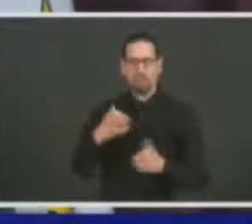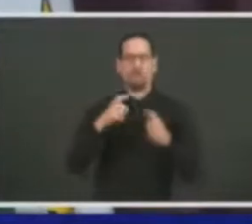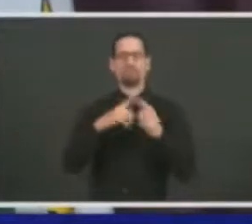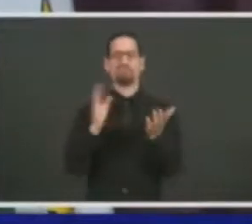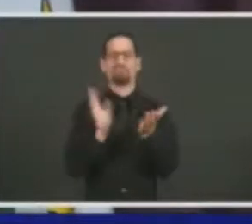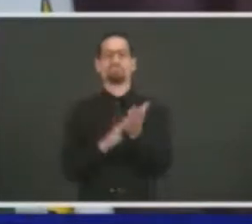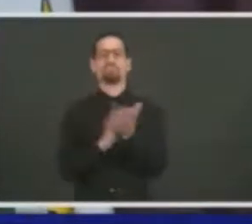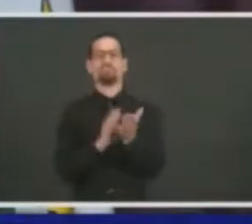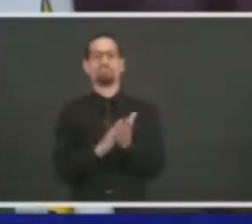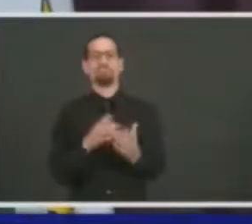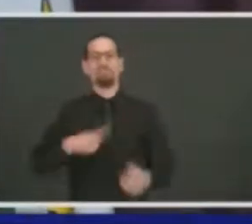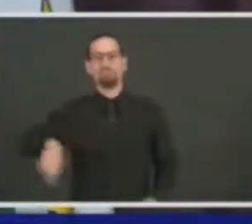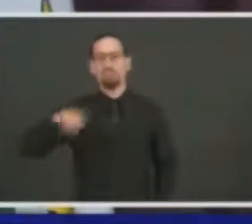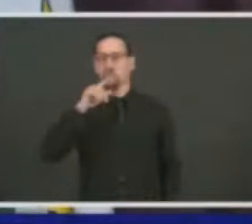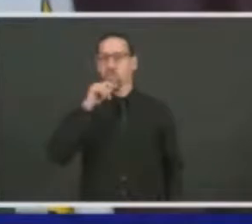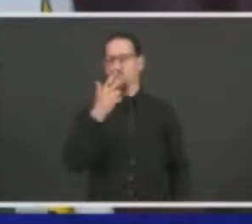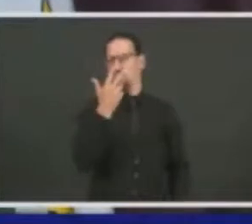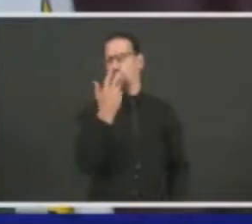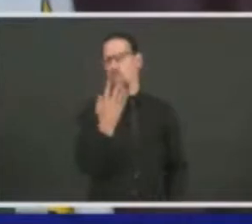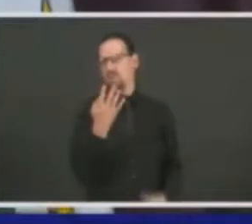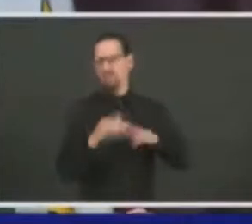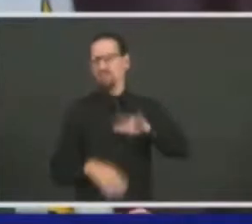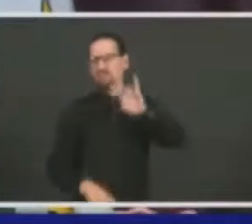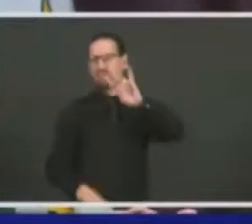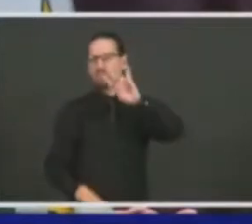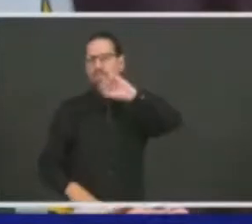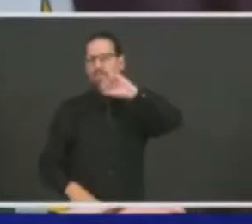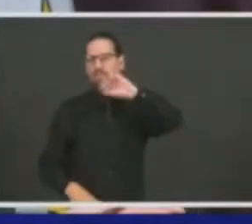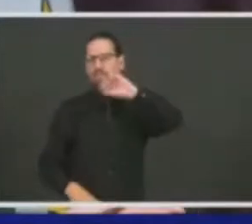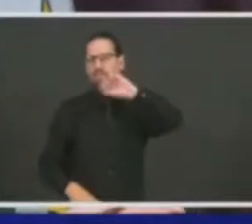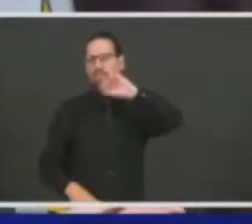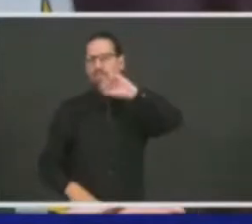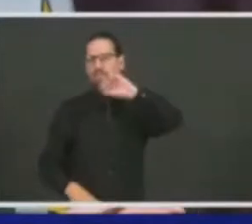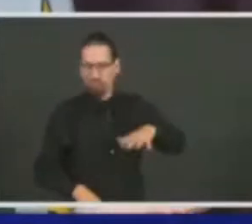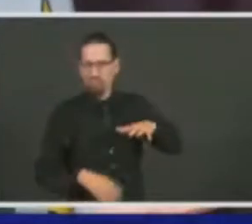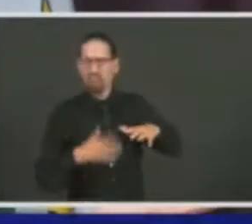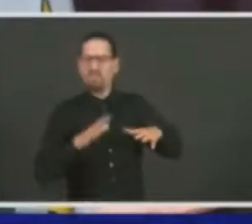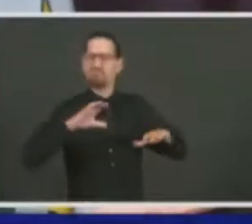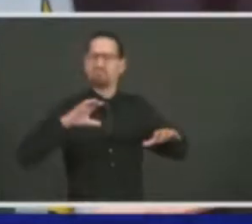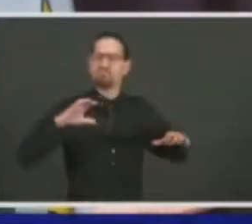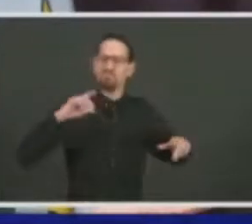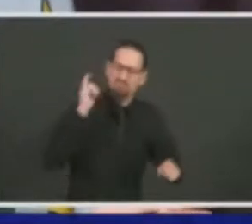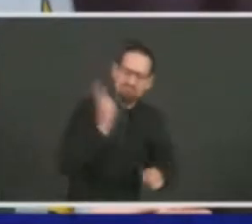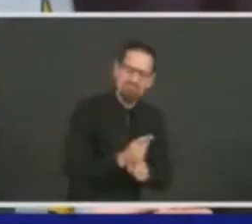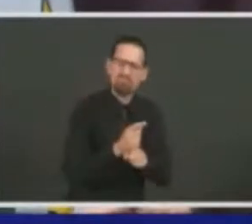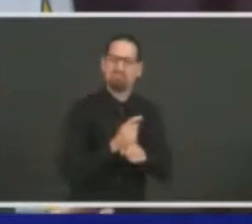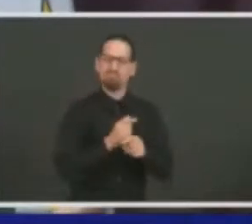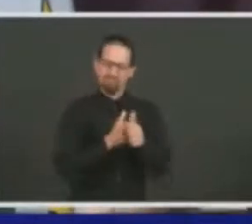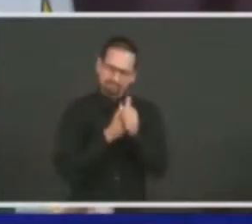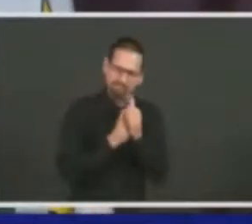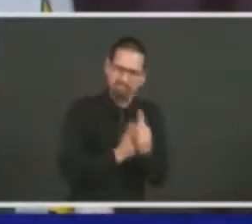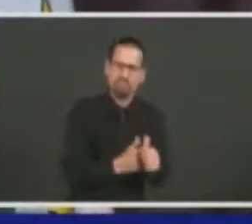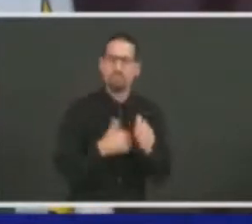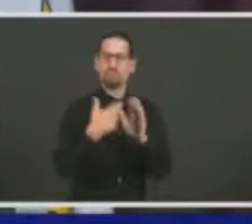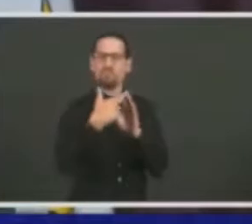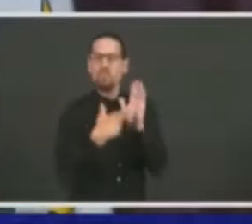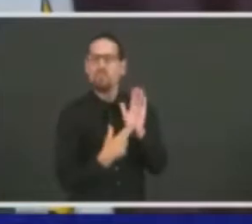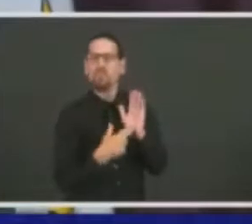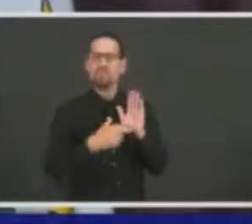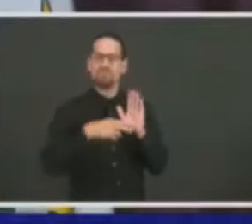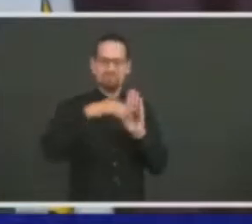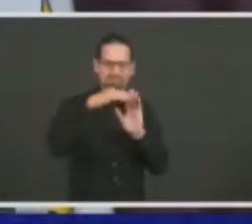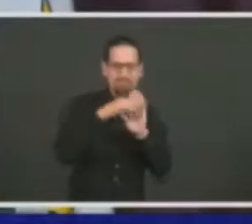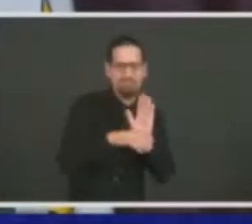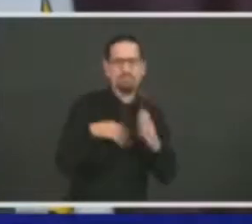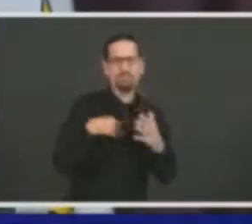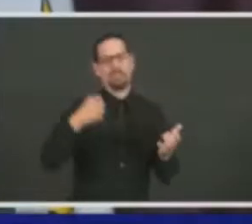best practices in our newsletters and websites to acknowledge them for their hard work, but also to share their good ideas